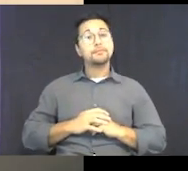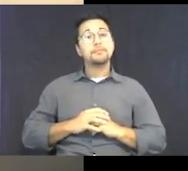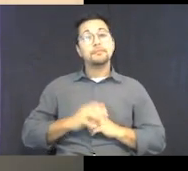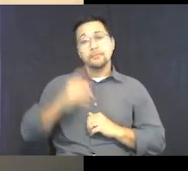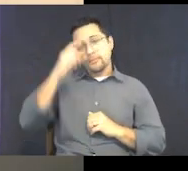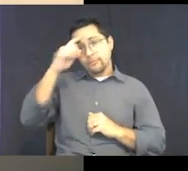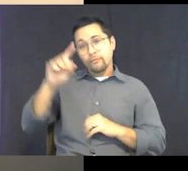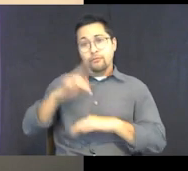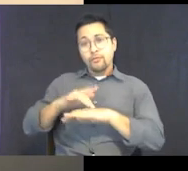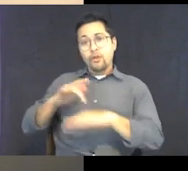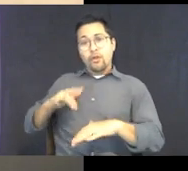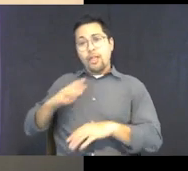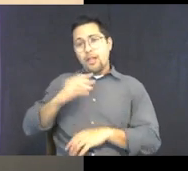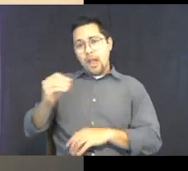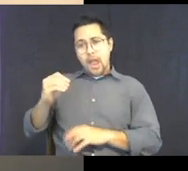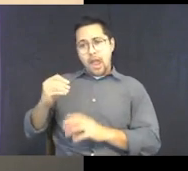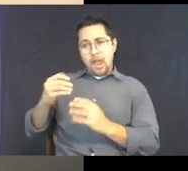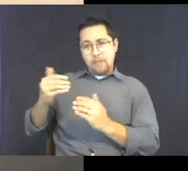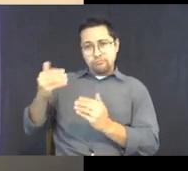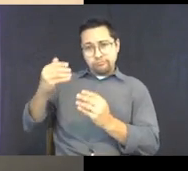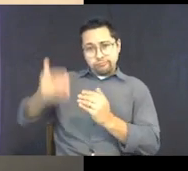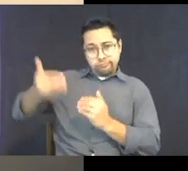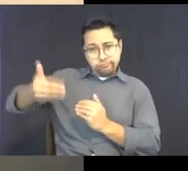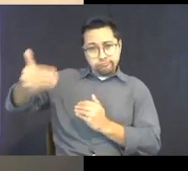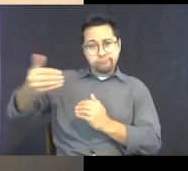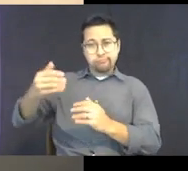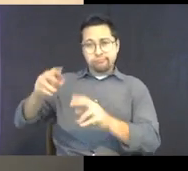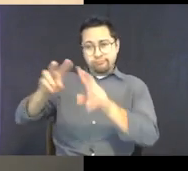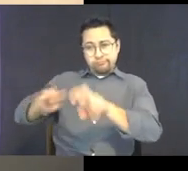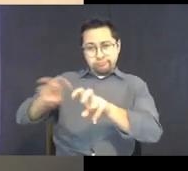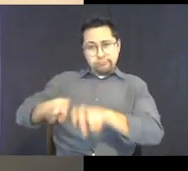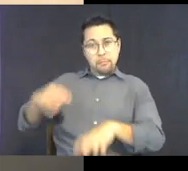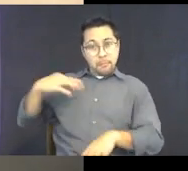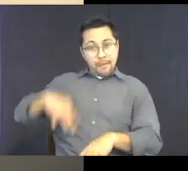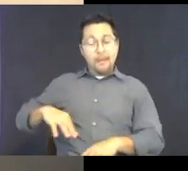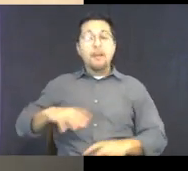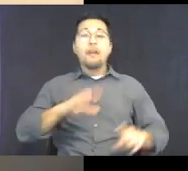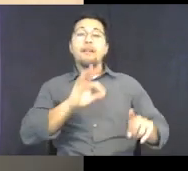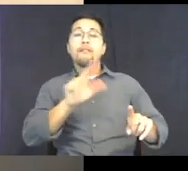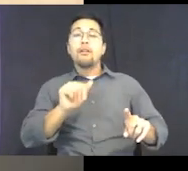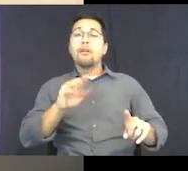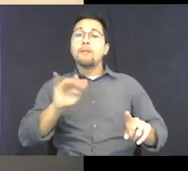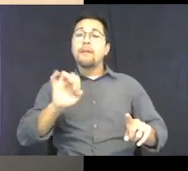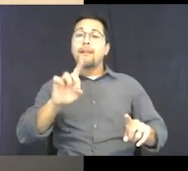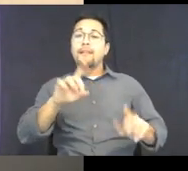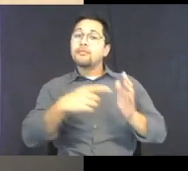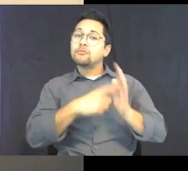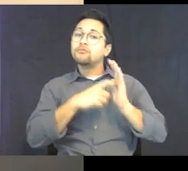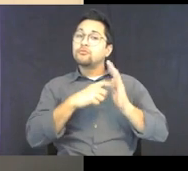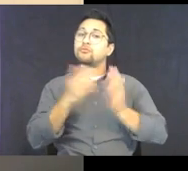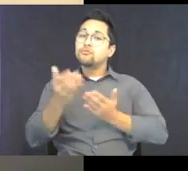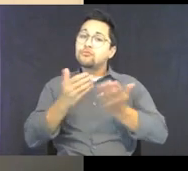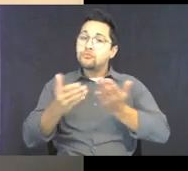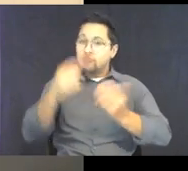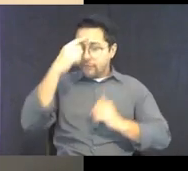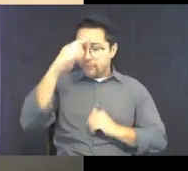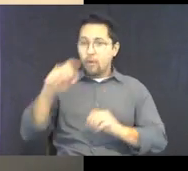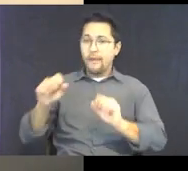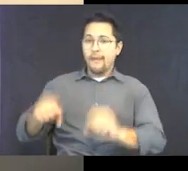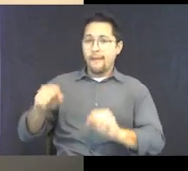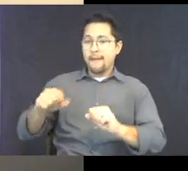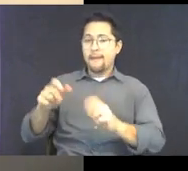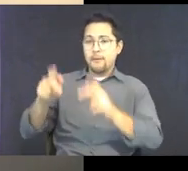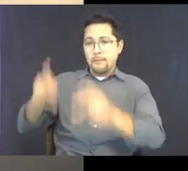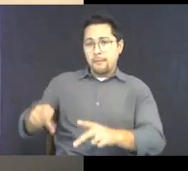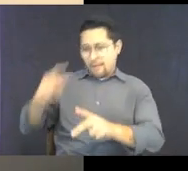Under the Early and Periodic Screening, Diagnostic, and Treatment benefit, Florida Medicaid is required to cover services for eligible recipients under